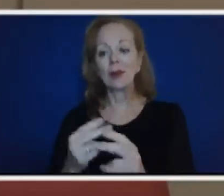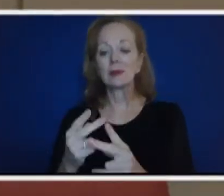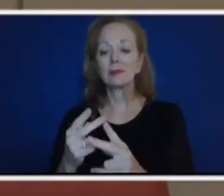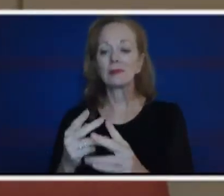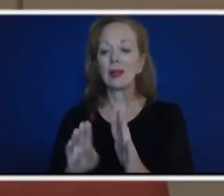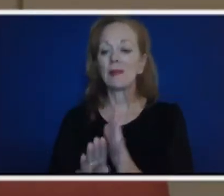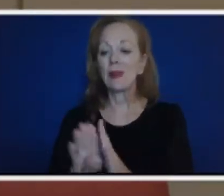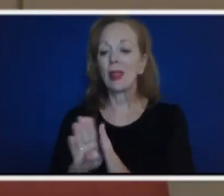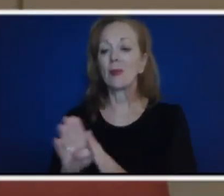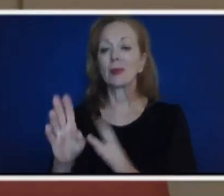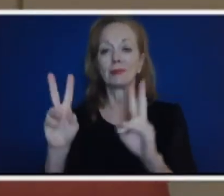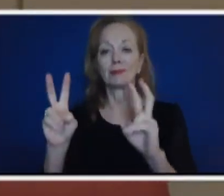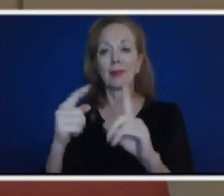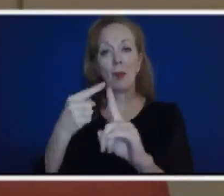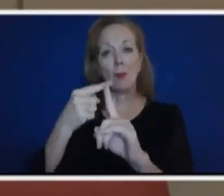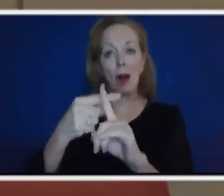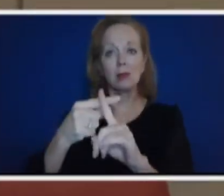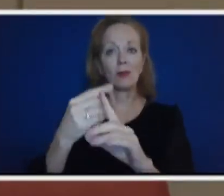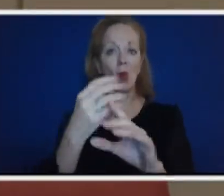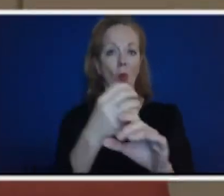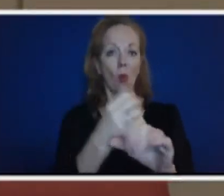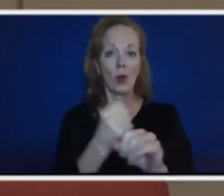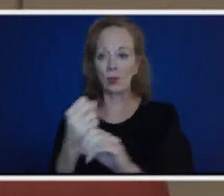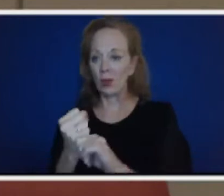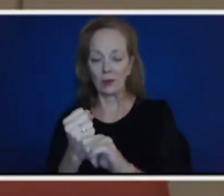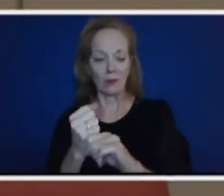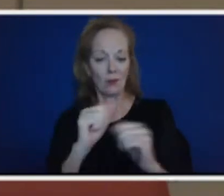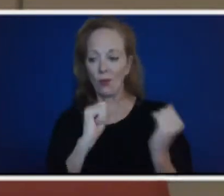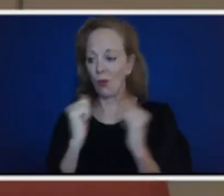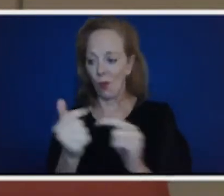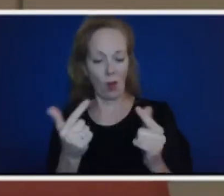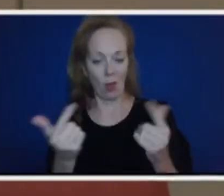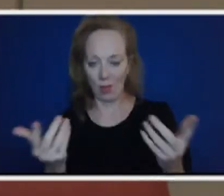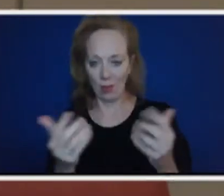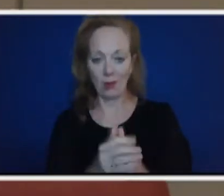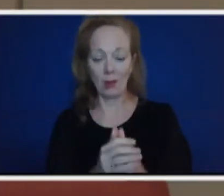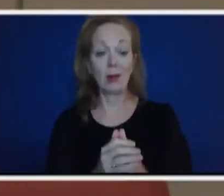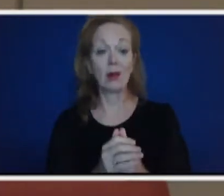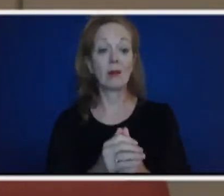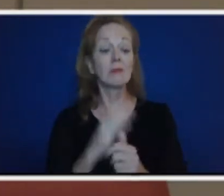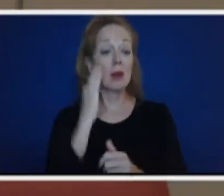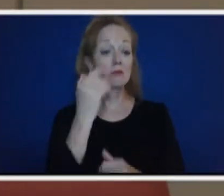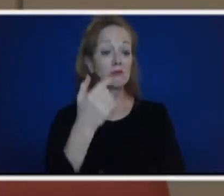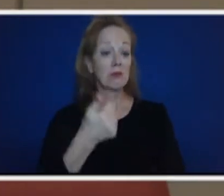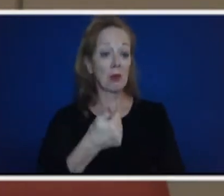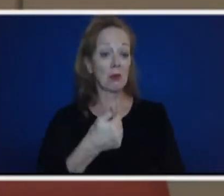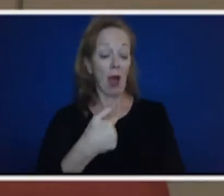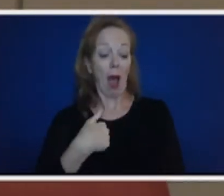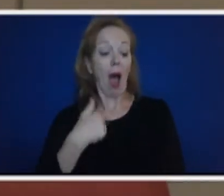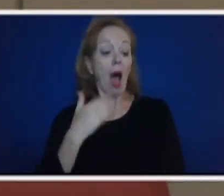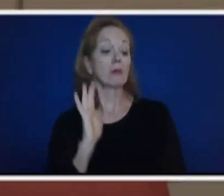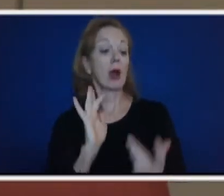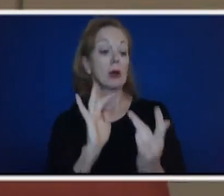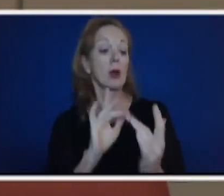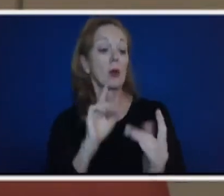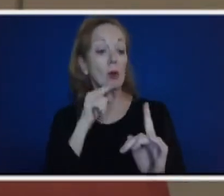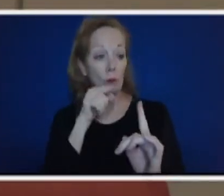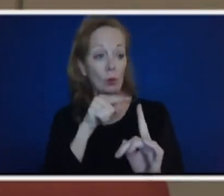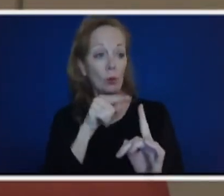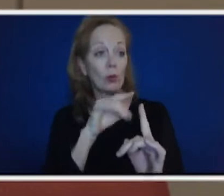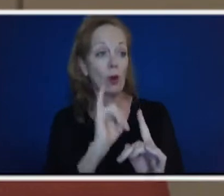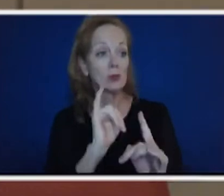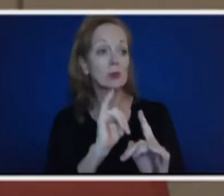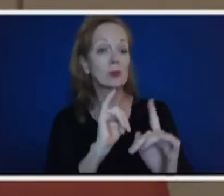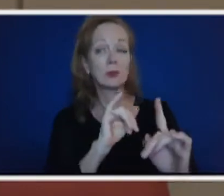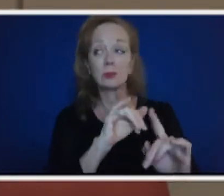So that's the goal for me, and I will be in contact with you as well as Mrs. Dees after the